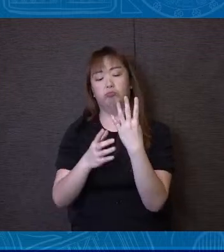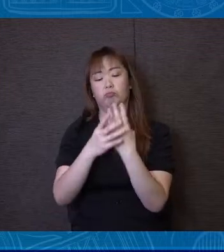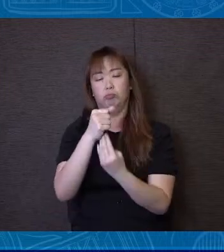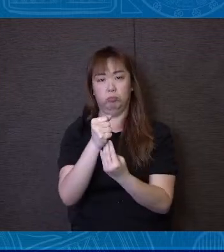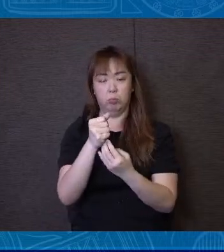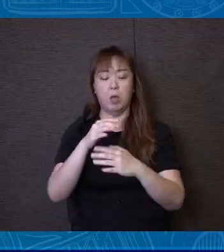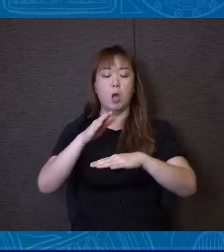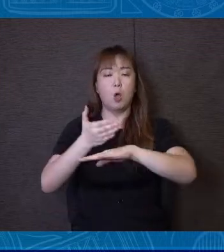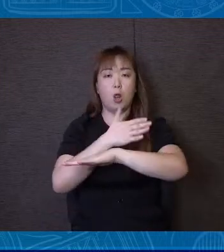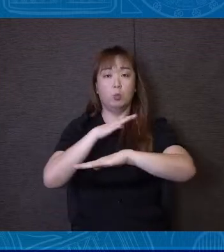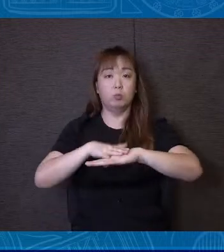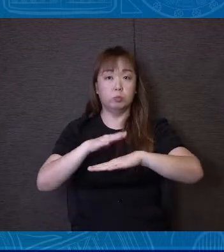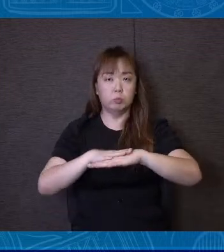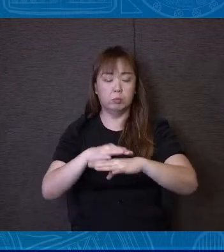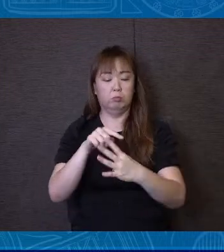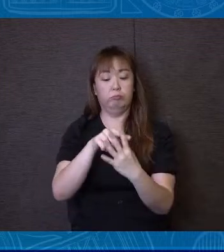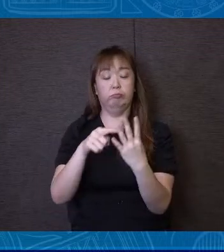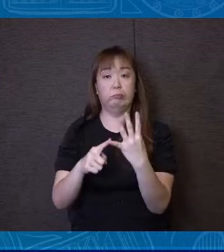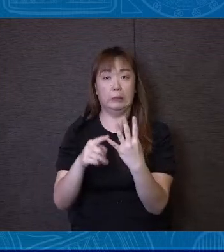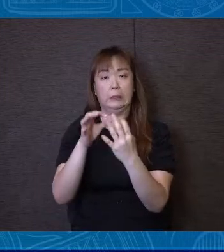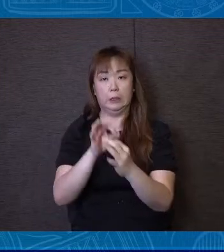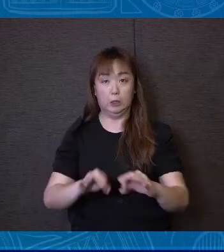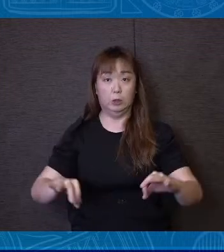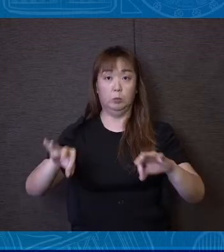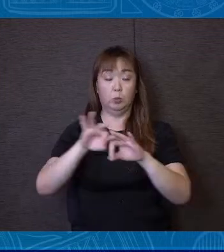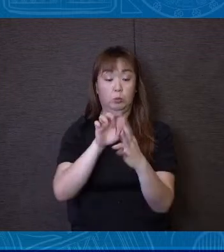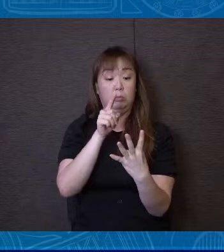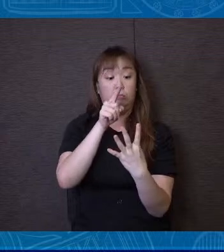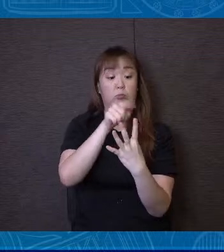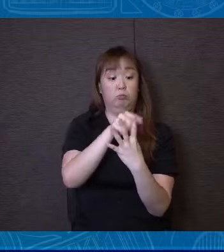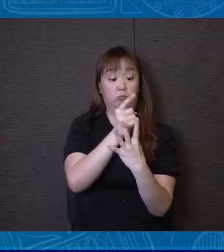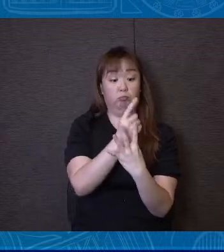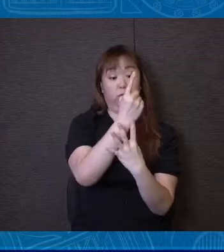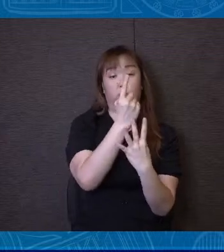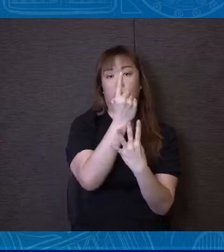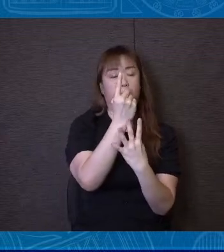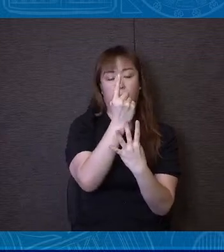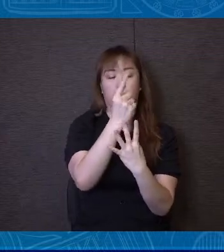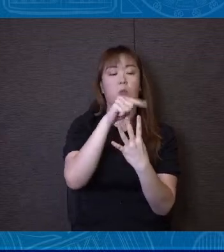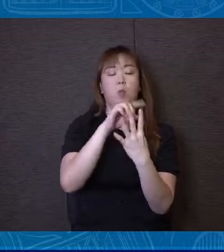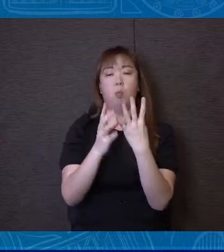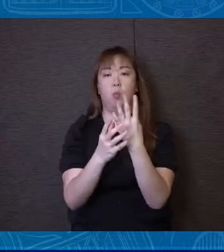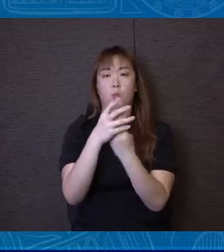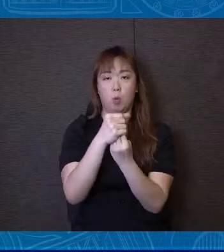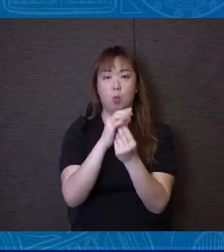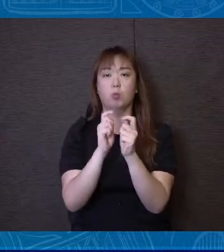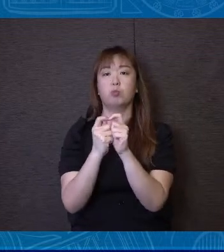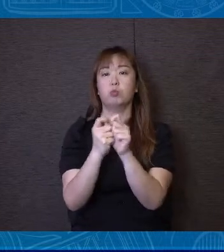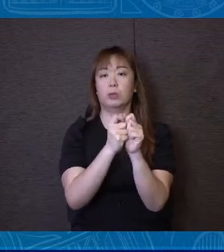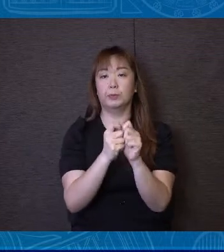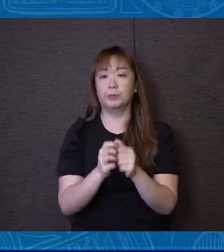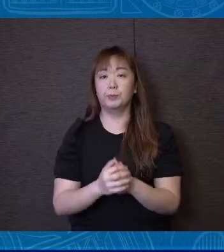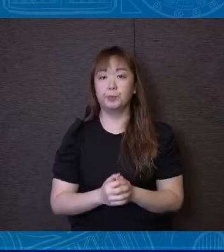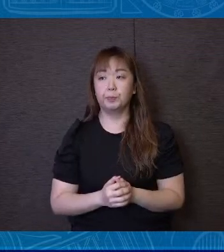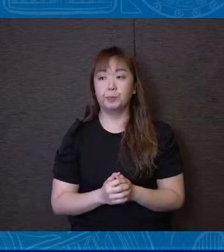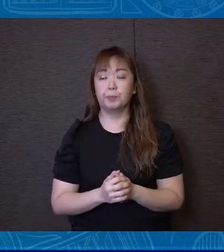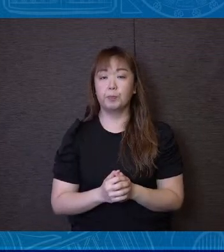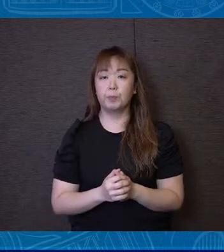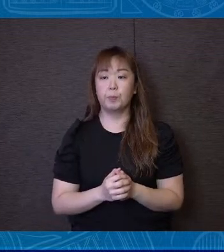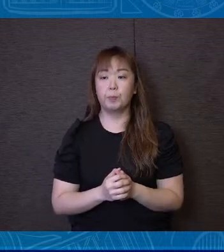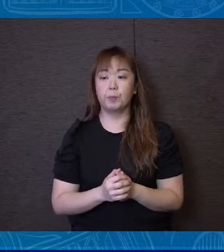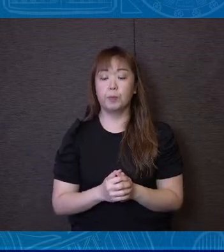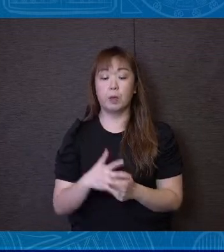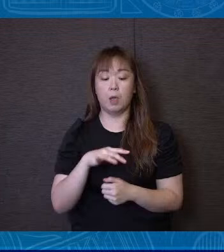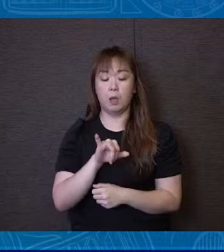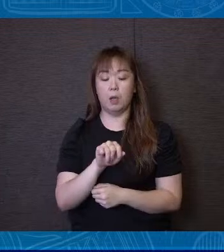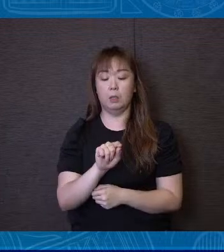equally important. If one of them doesn't work, the entire system does not work. That said, we, that is ITU,